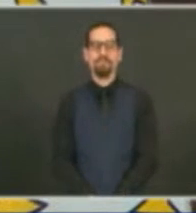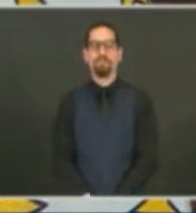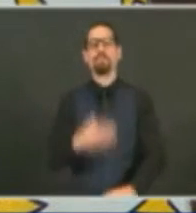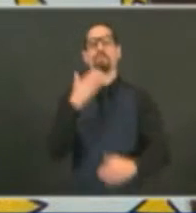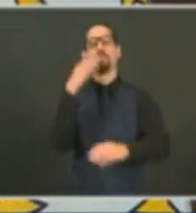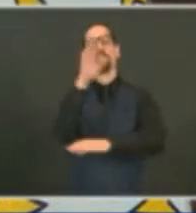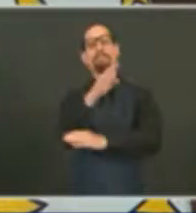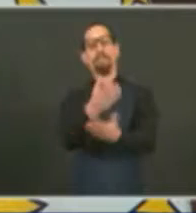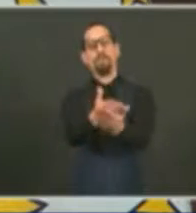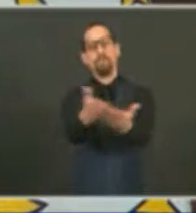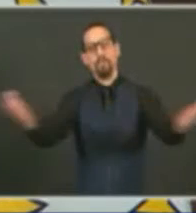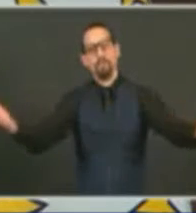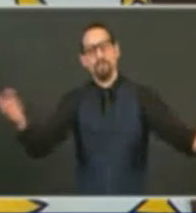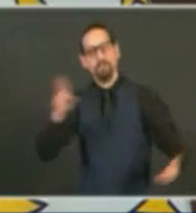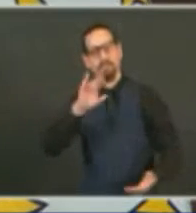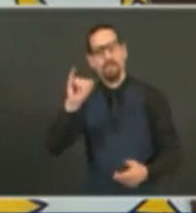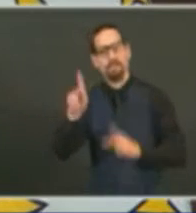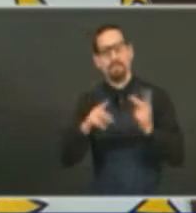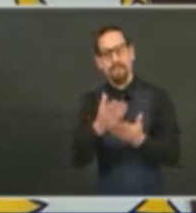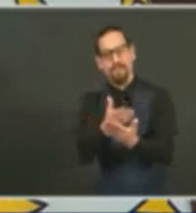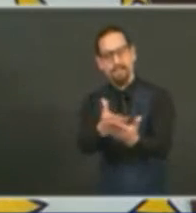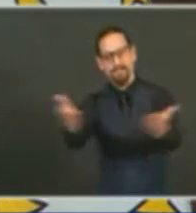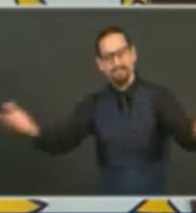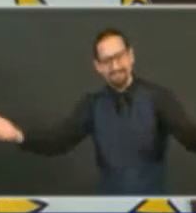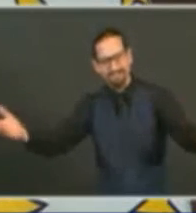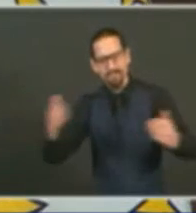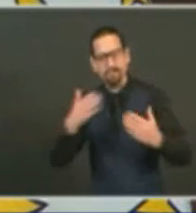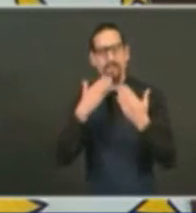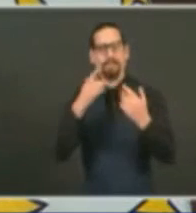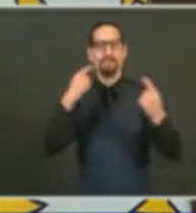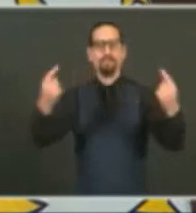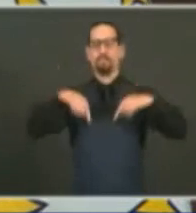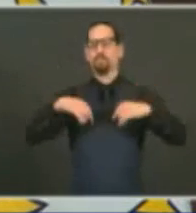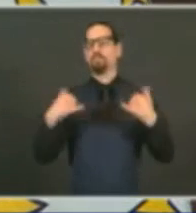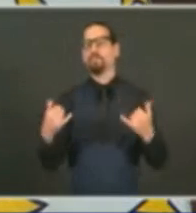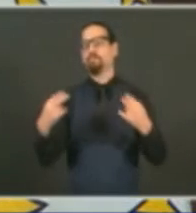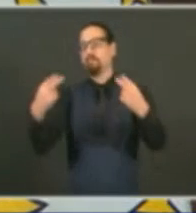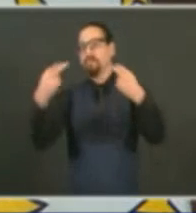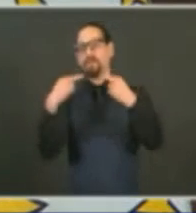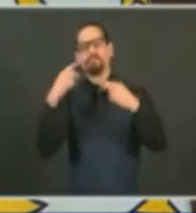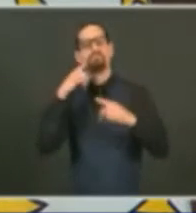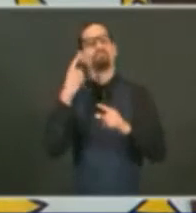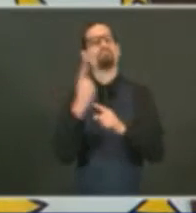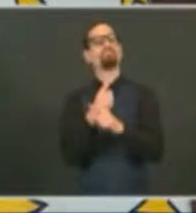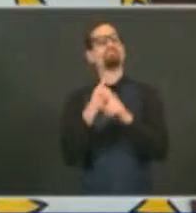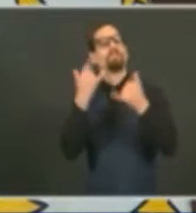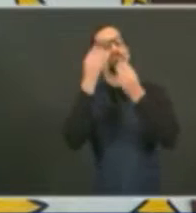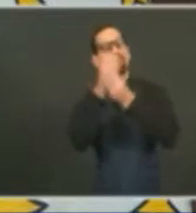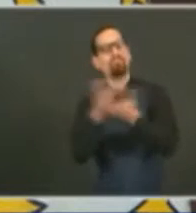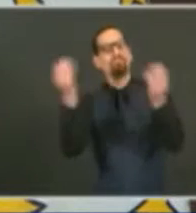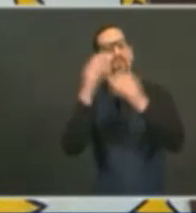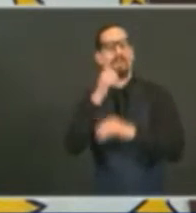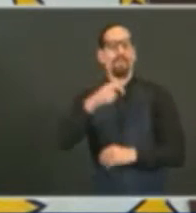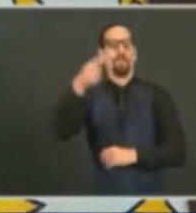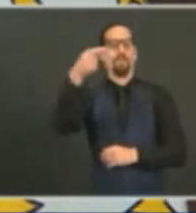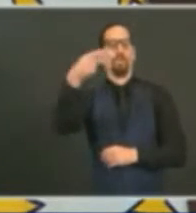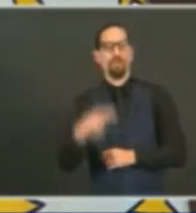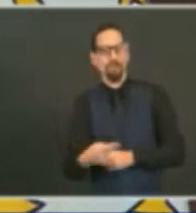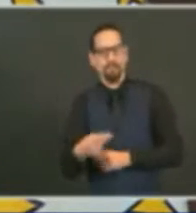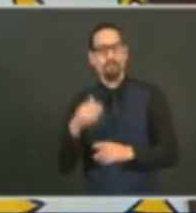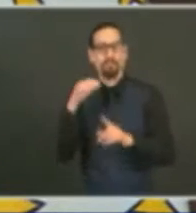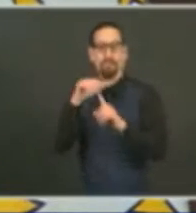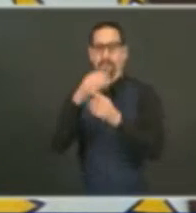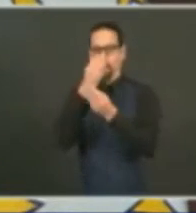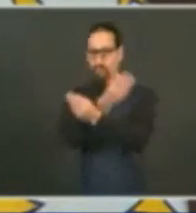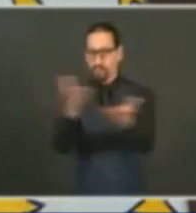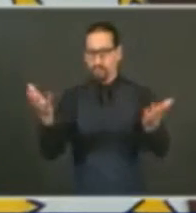Good afternoon, Rhode Island, and thank you for tuning in to our regular Thursday briefing. As a reminder, going forward,